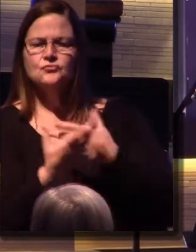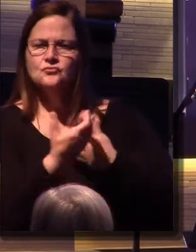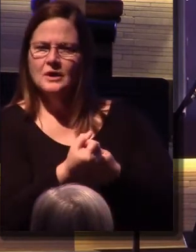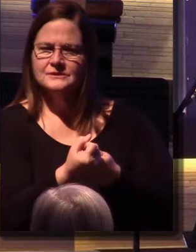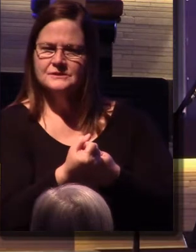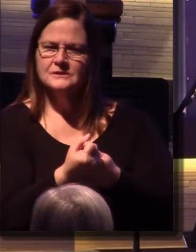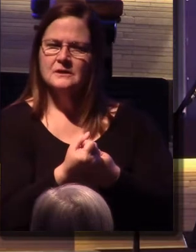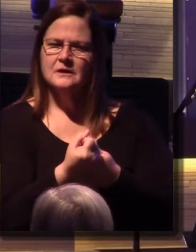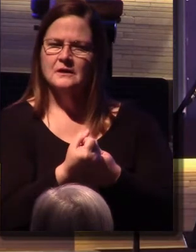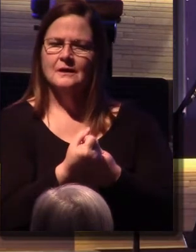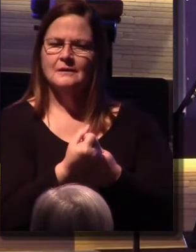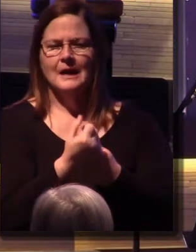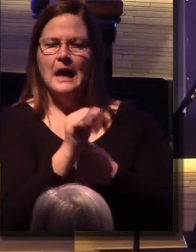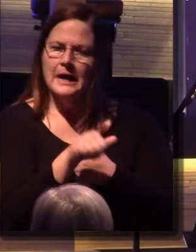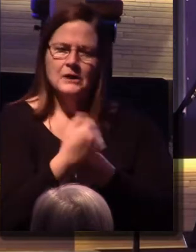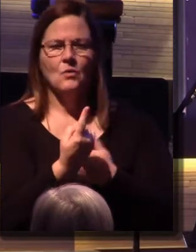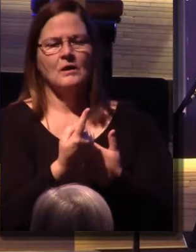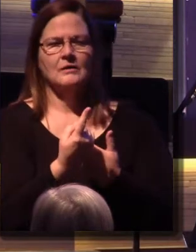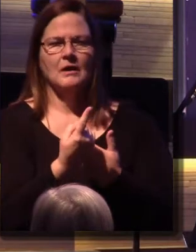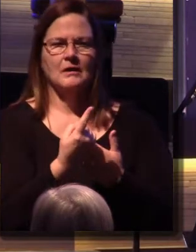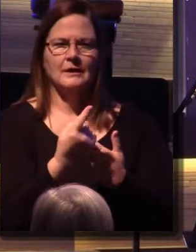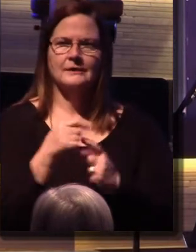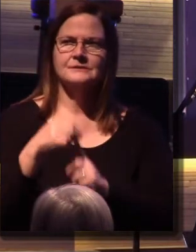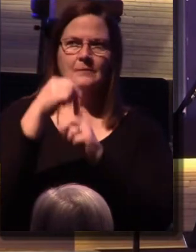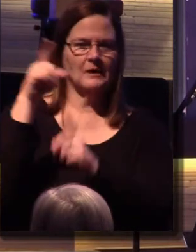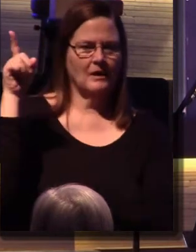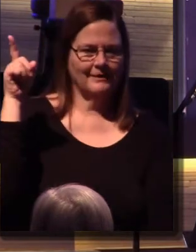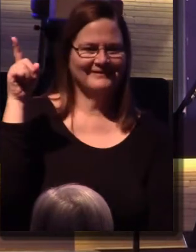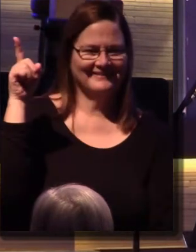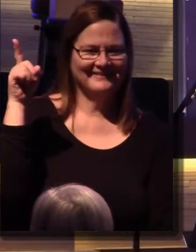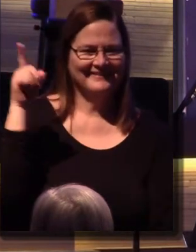or someone other than God in the midst of